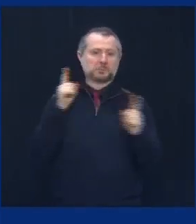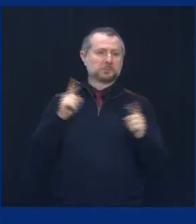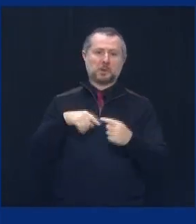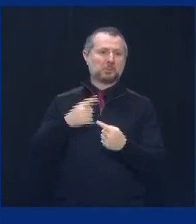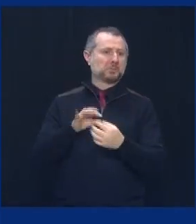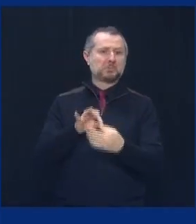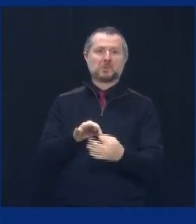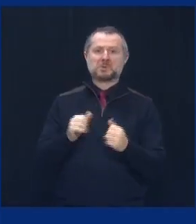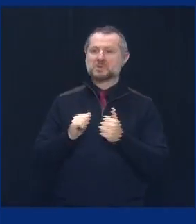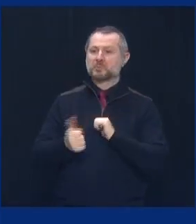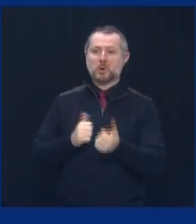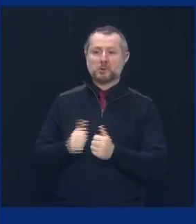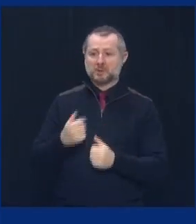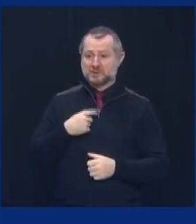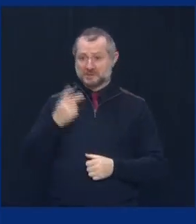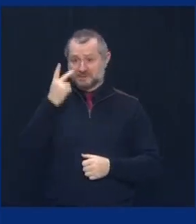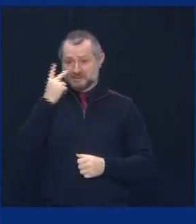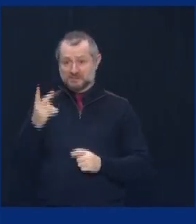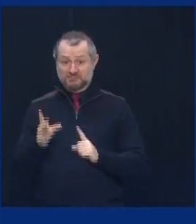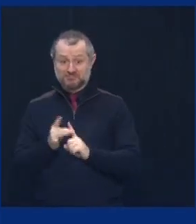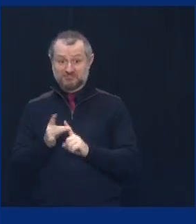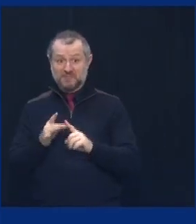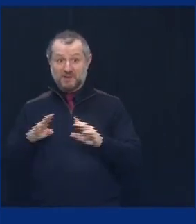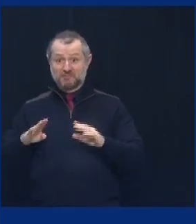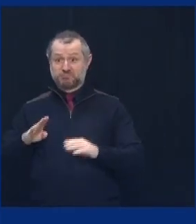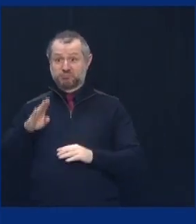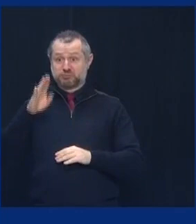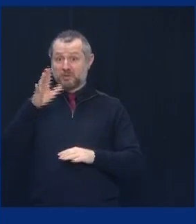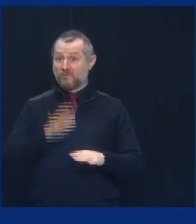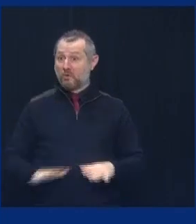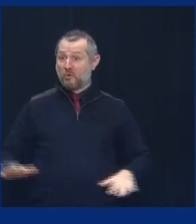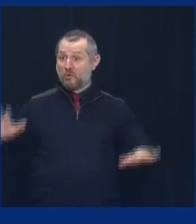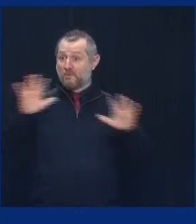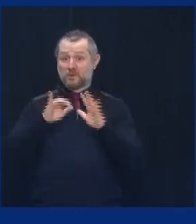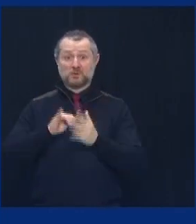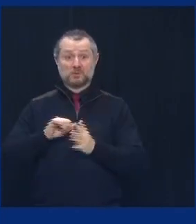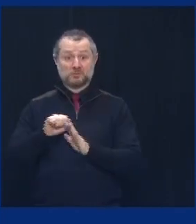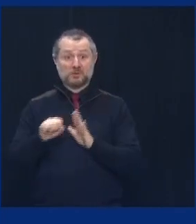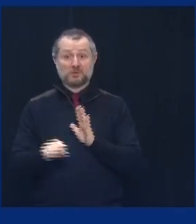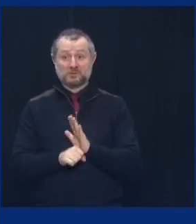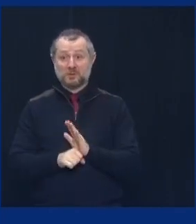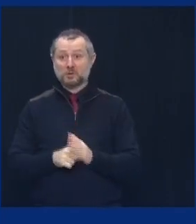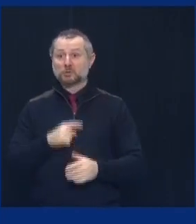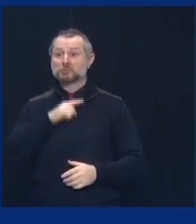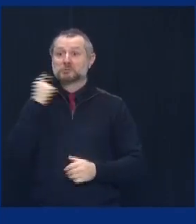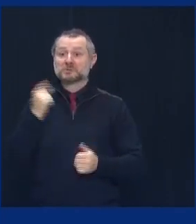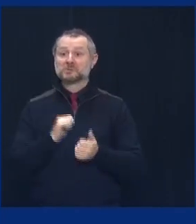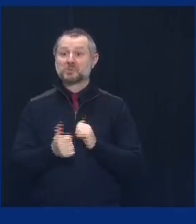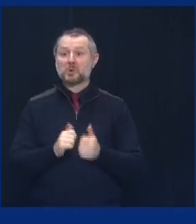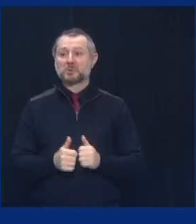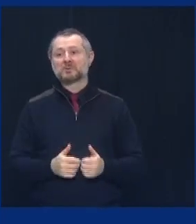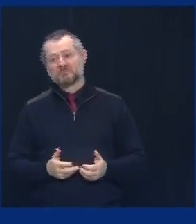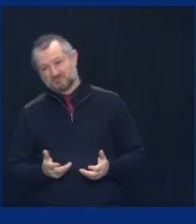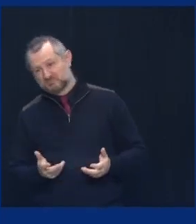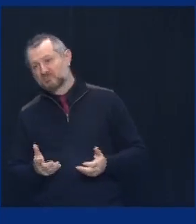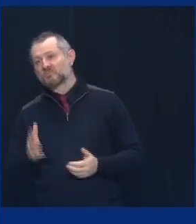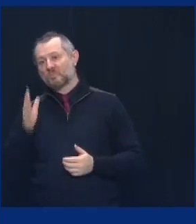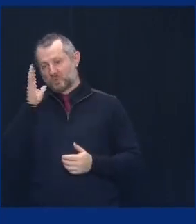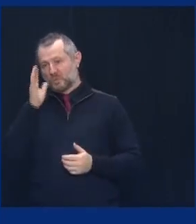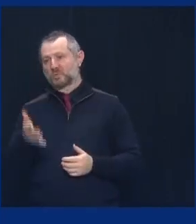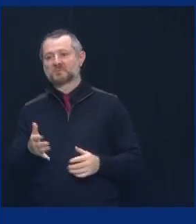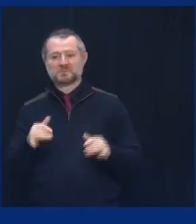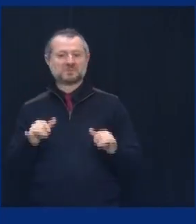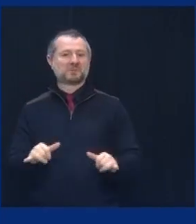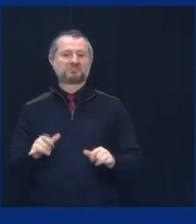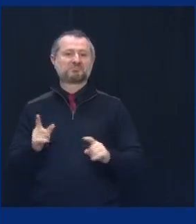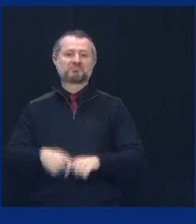continue to increase all across the state, those high-risk sports activities remain on hold